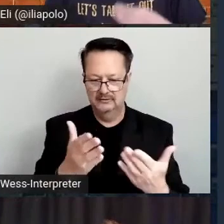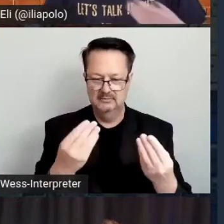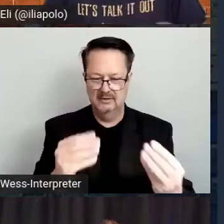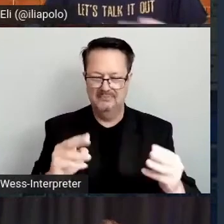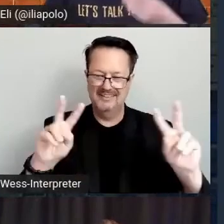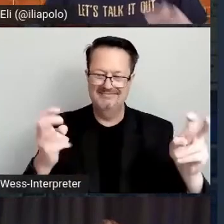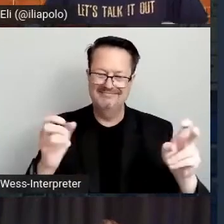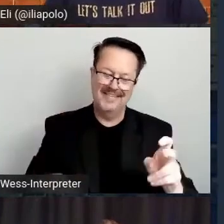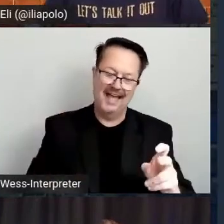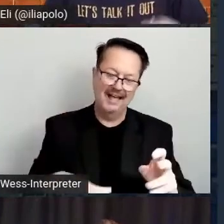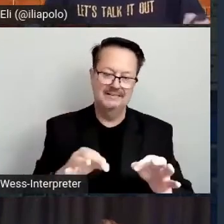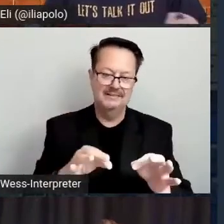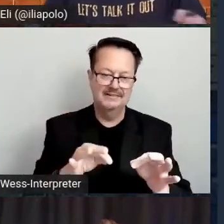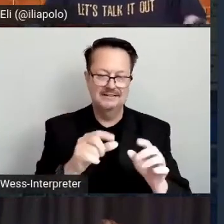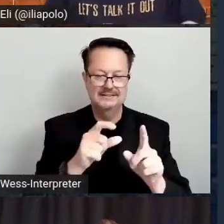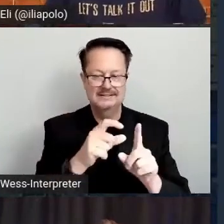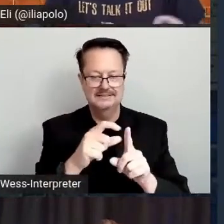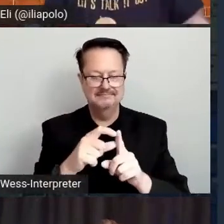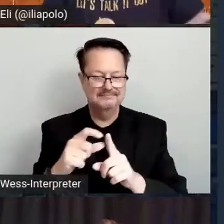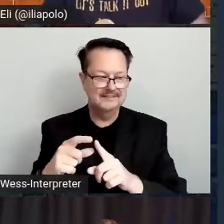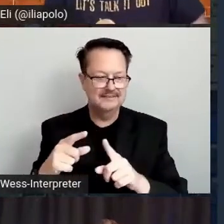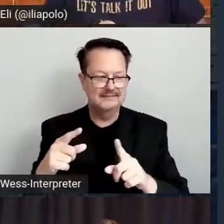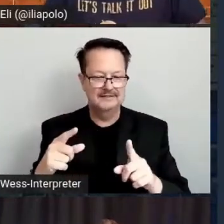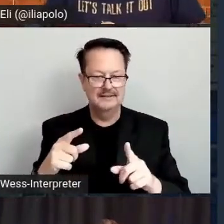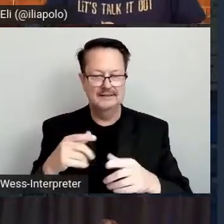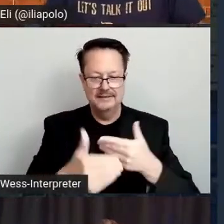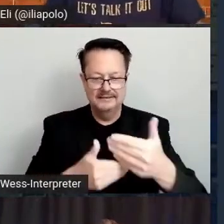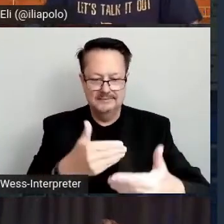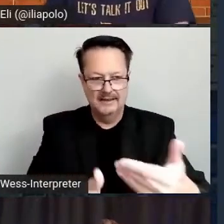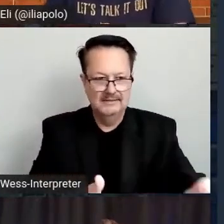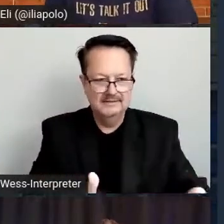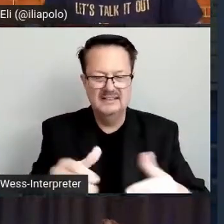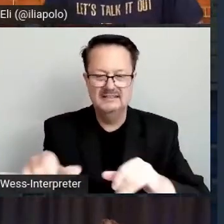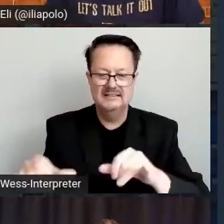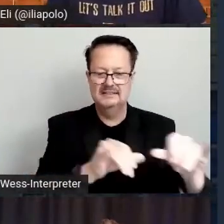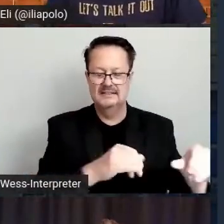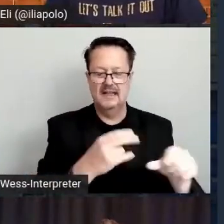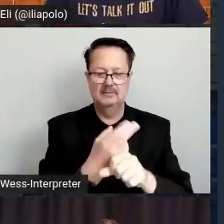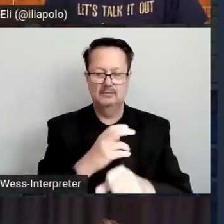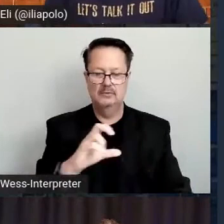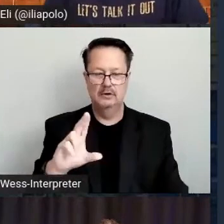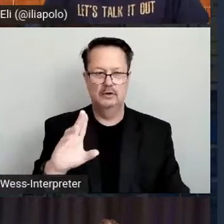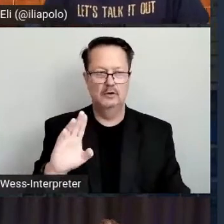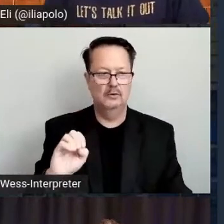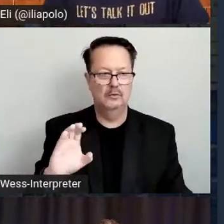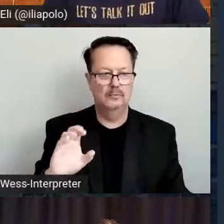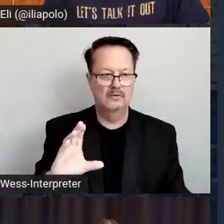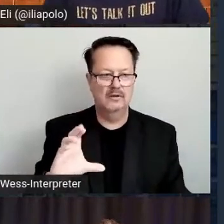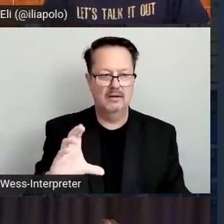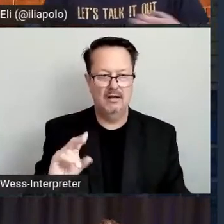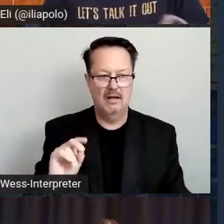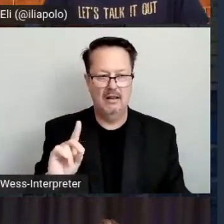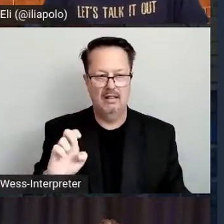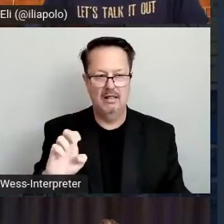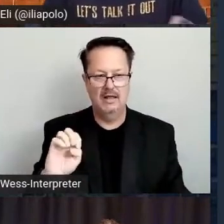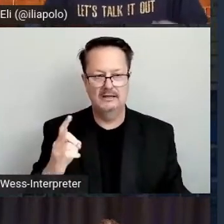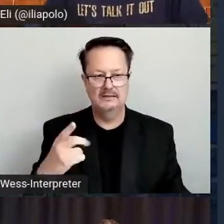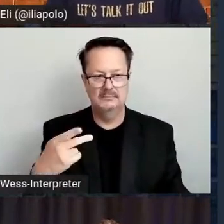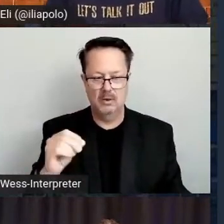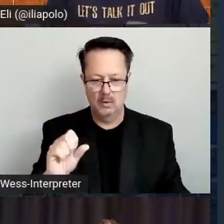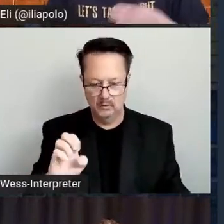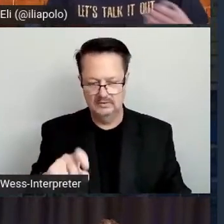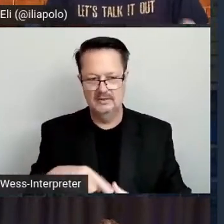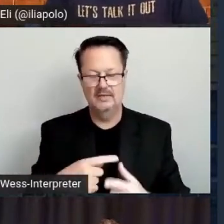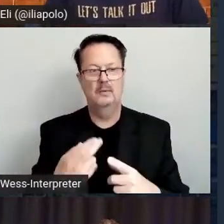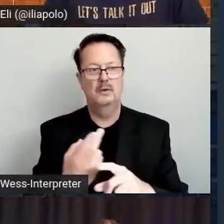that I'm targeting. And it's very similar. It's actually the same as running kubectl expose. And then we use that